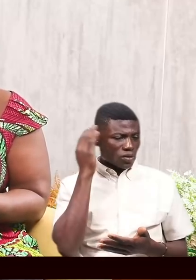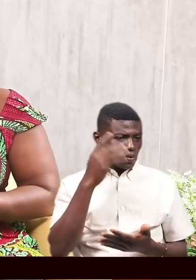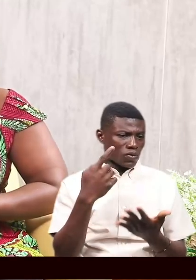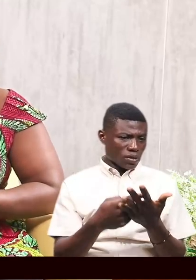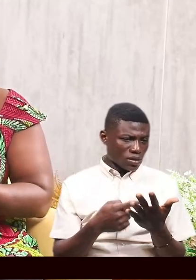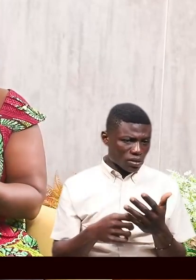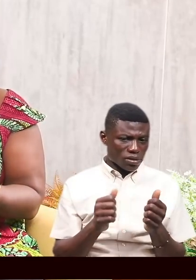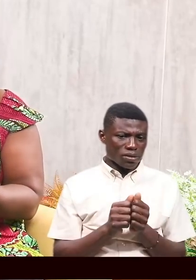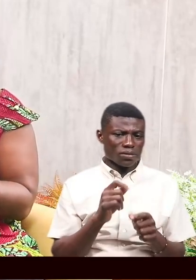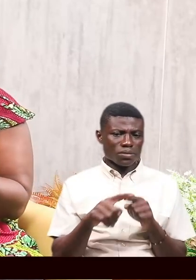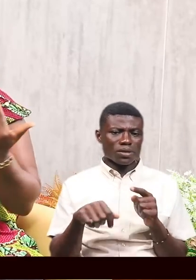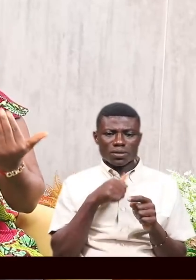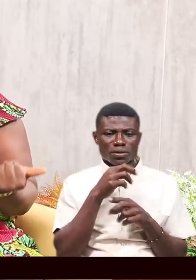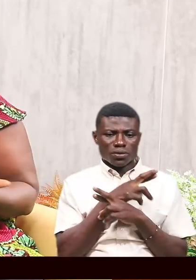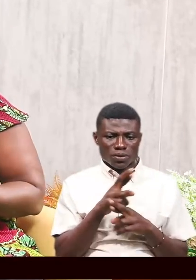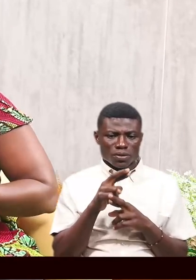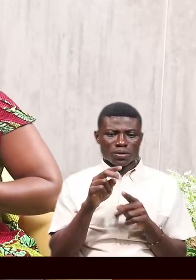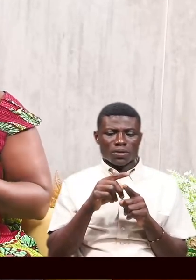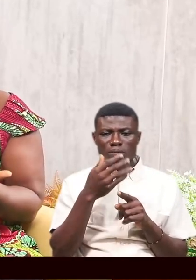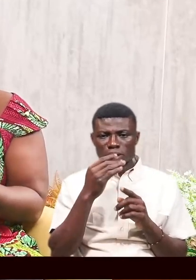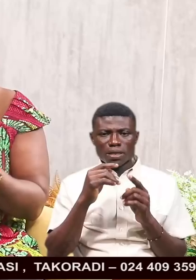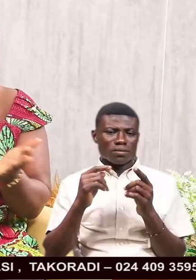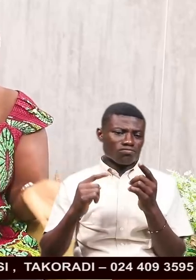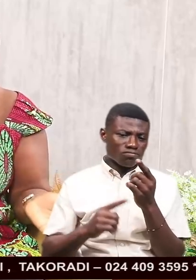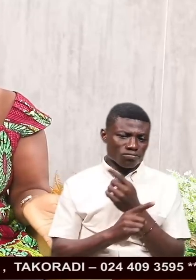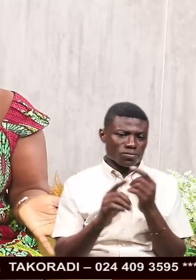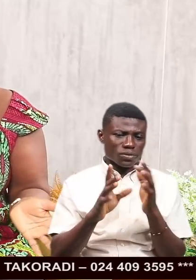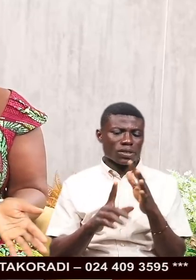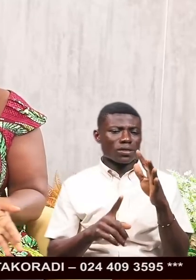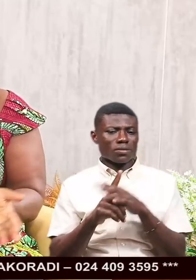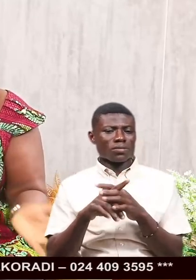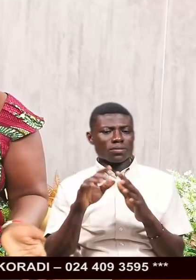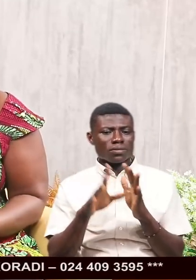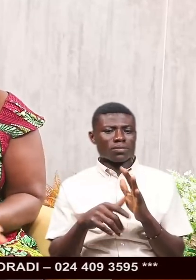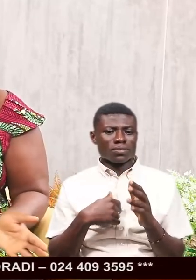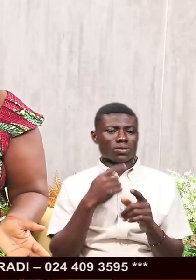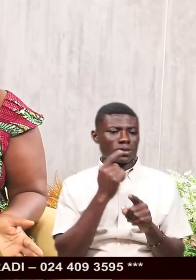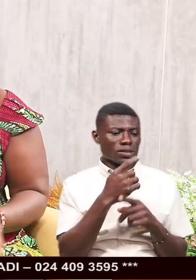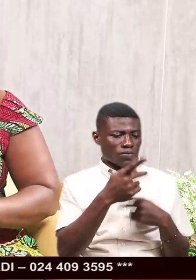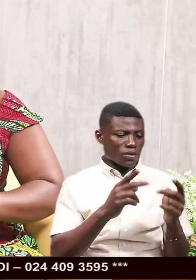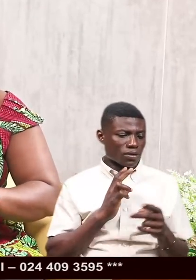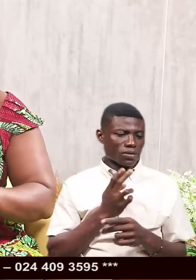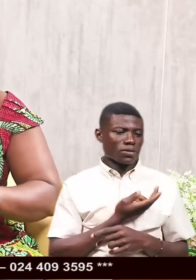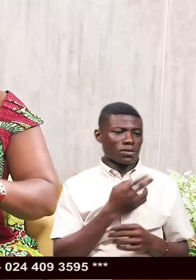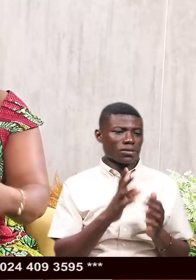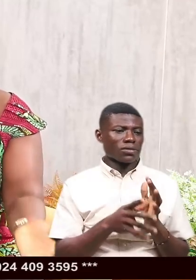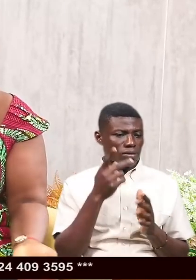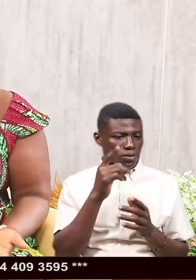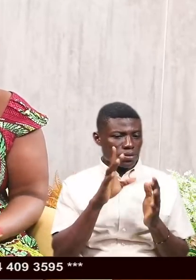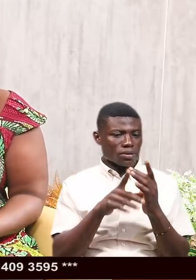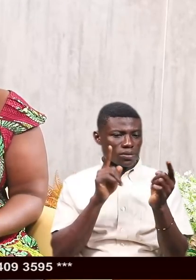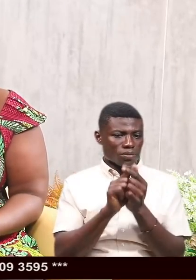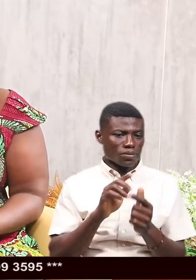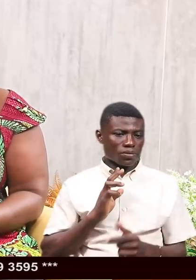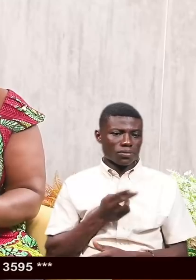kasa na wo nti enti wo de fa chere kura bra ne be fun mu say nka wo besra yen e na wa be to ne